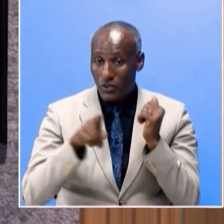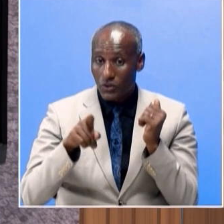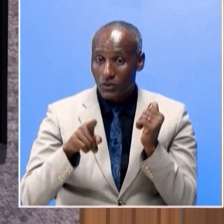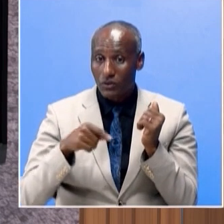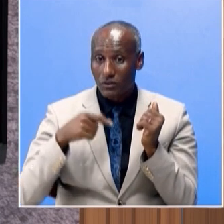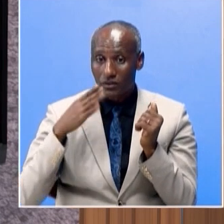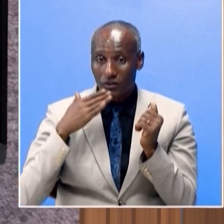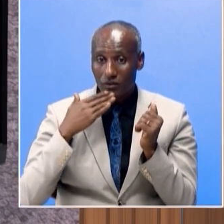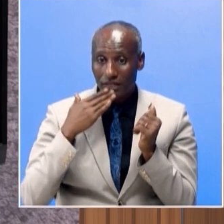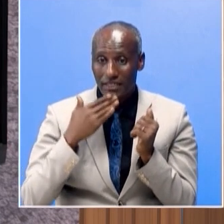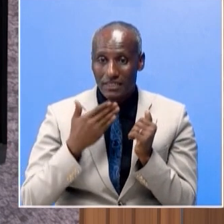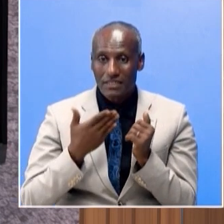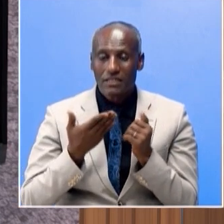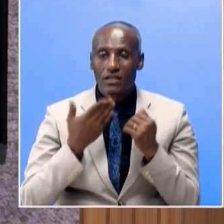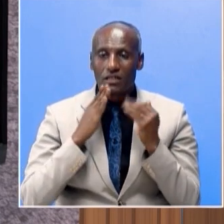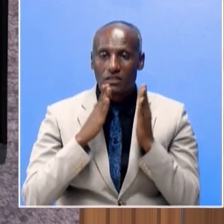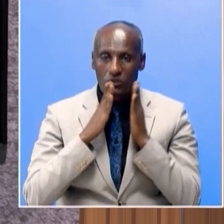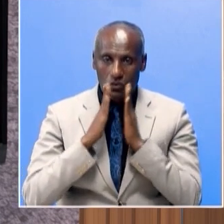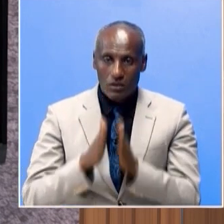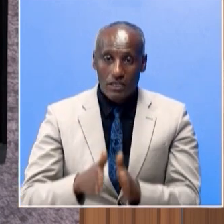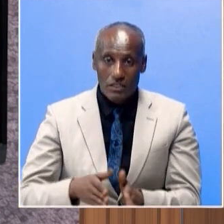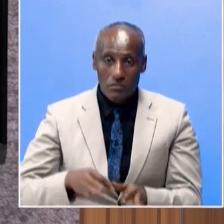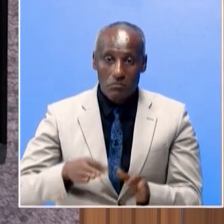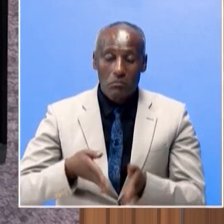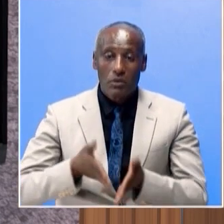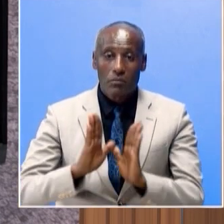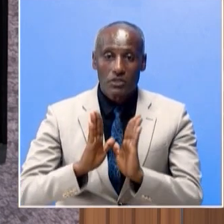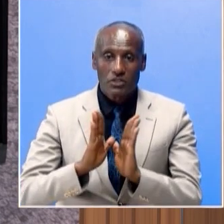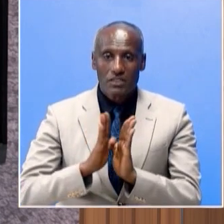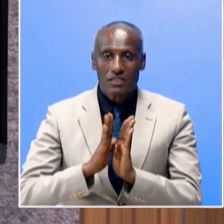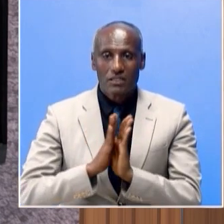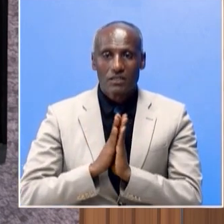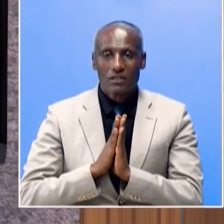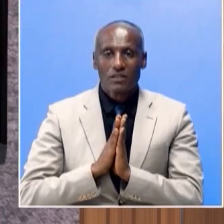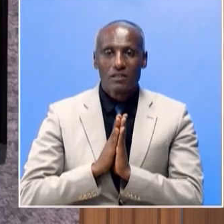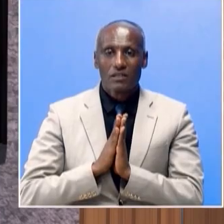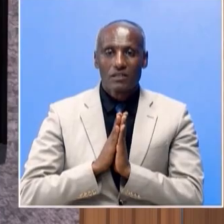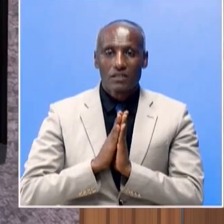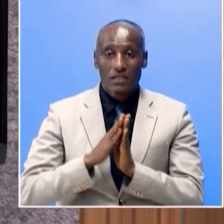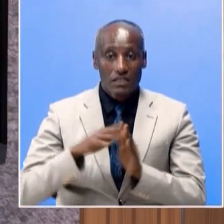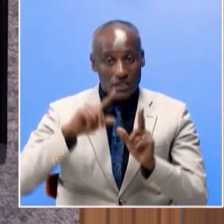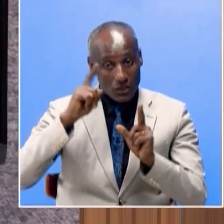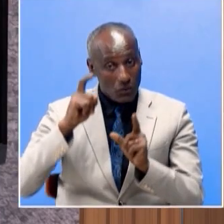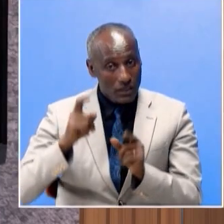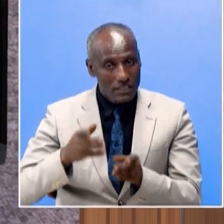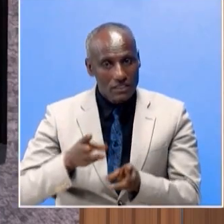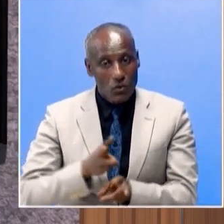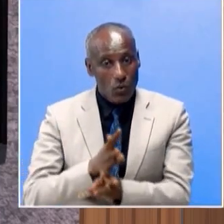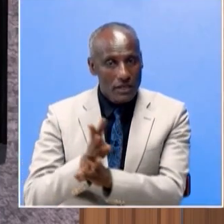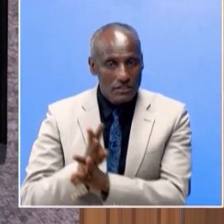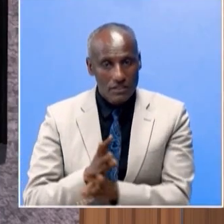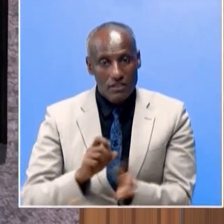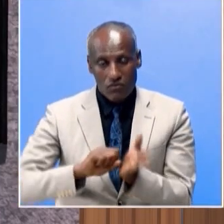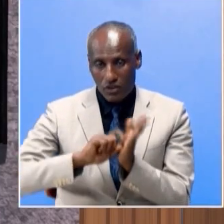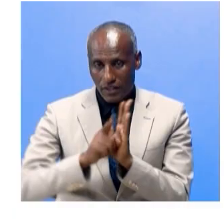the expression that we use just to get something in polite ways, in request ways. Okay? For example,